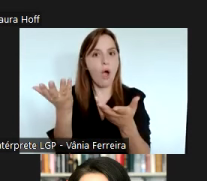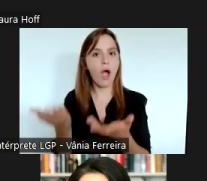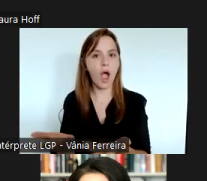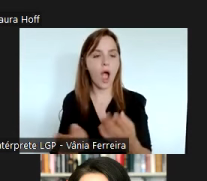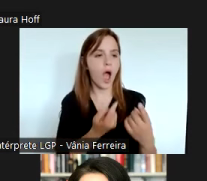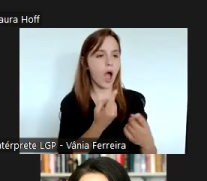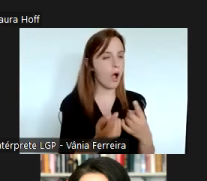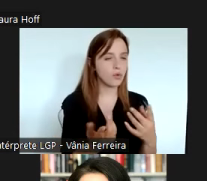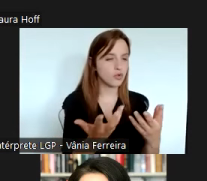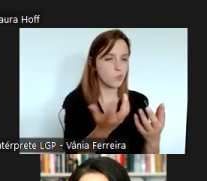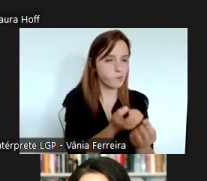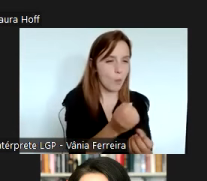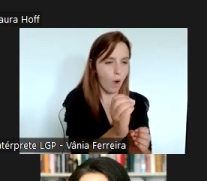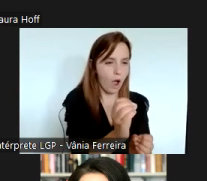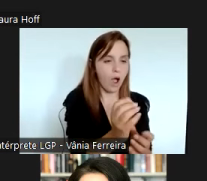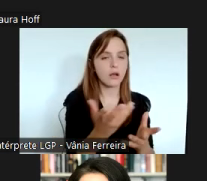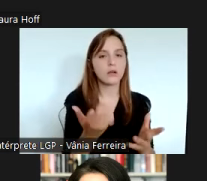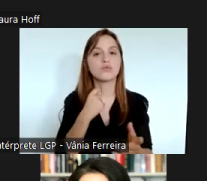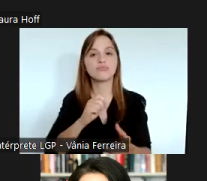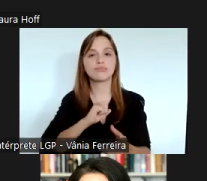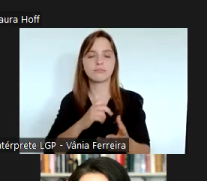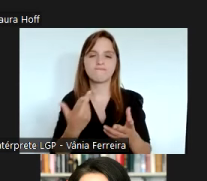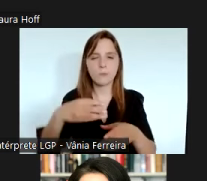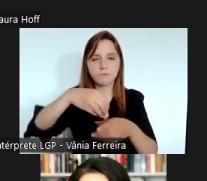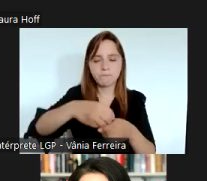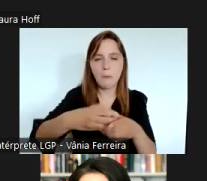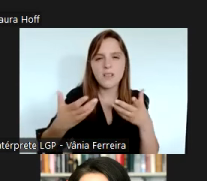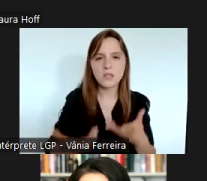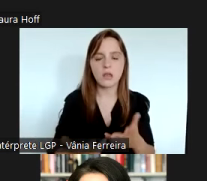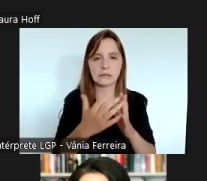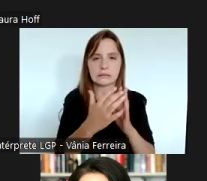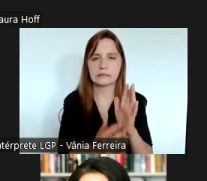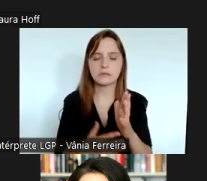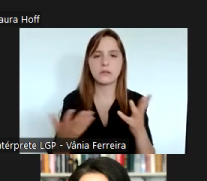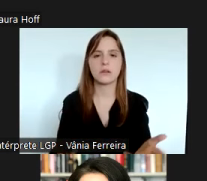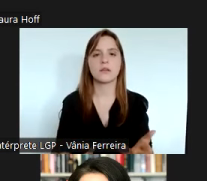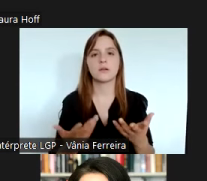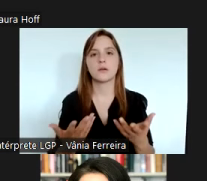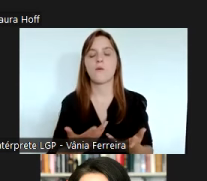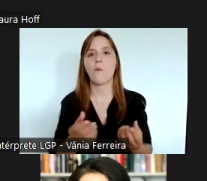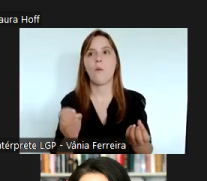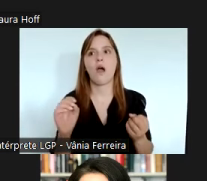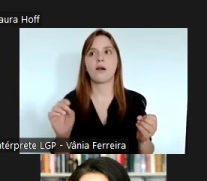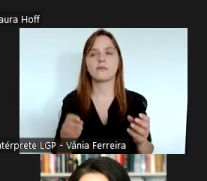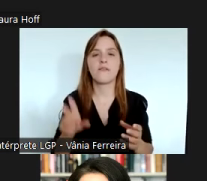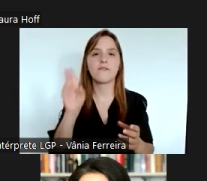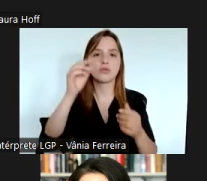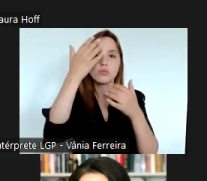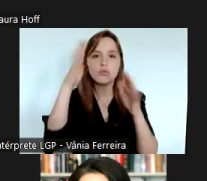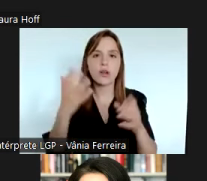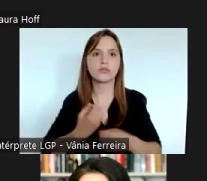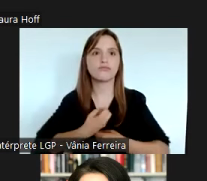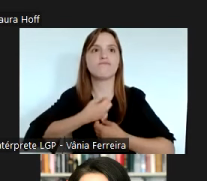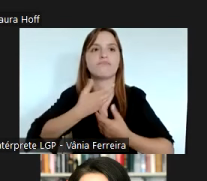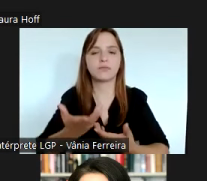My courses are usually very content heavy, so there's not as much room for democratic values to be expressed,